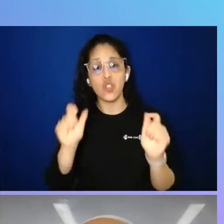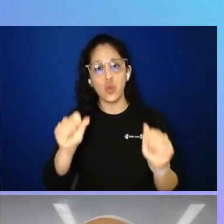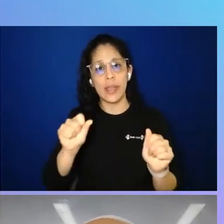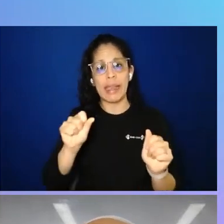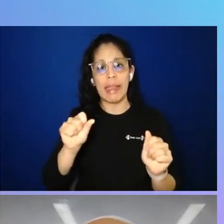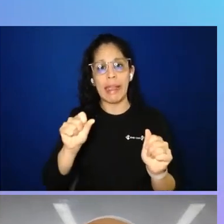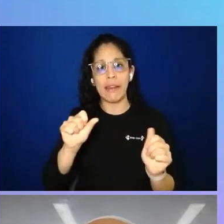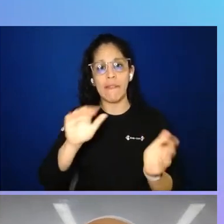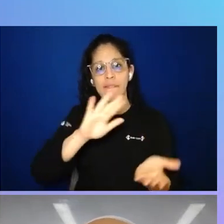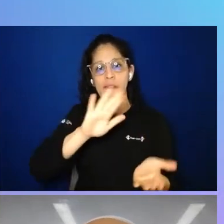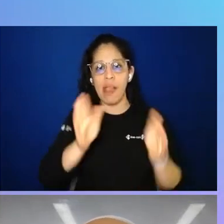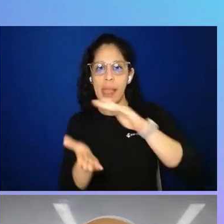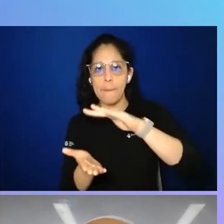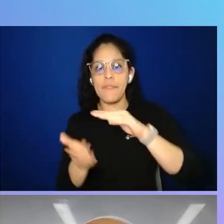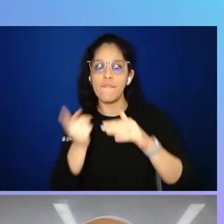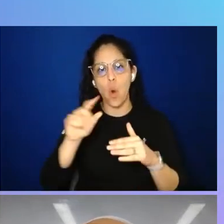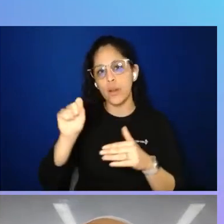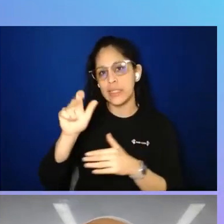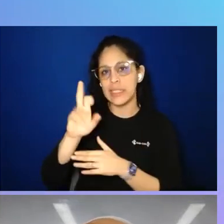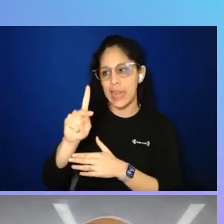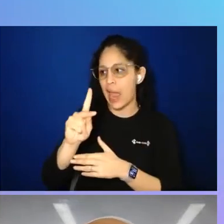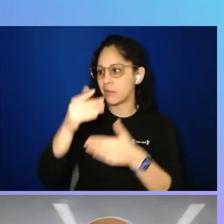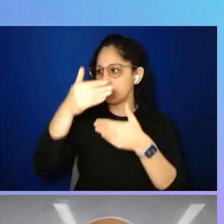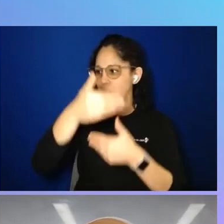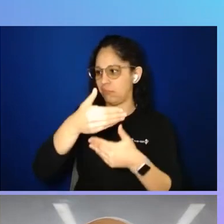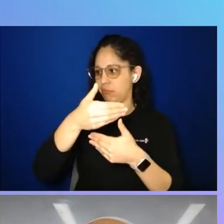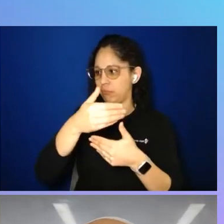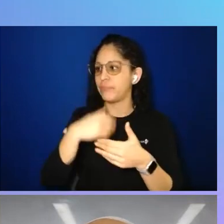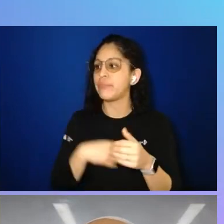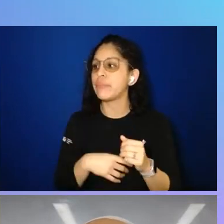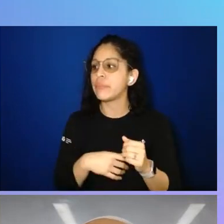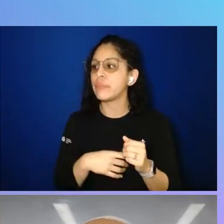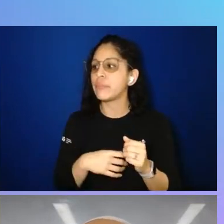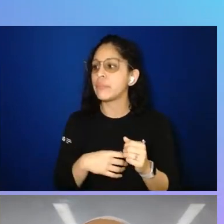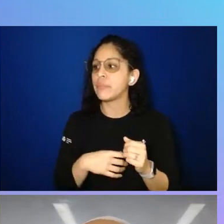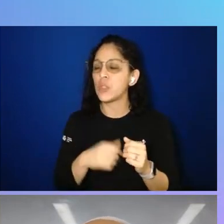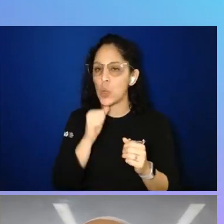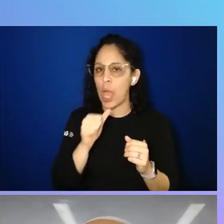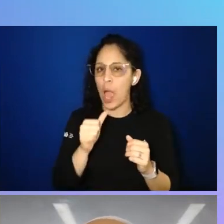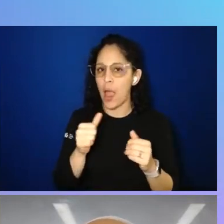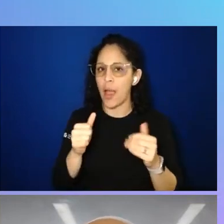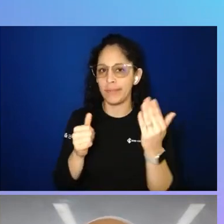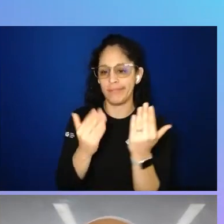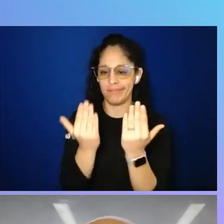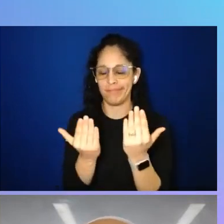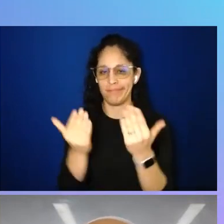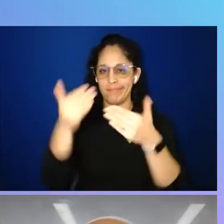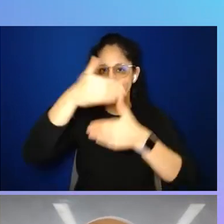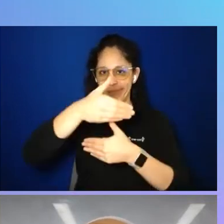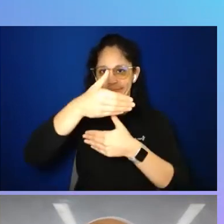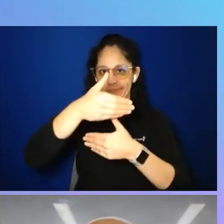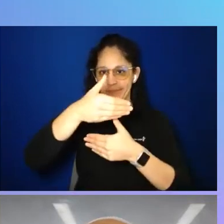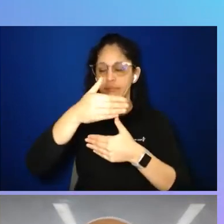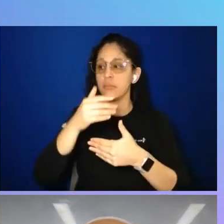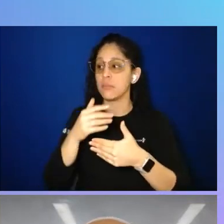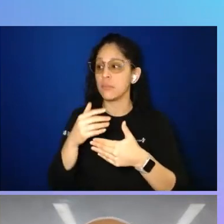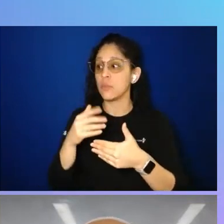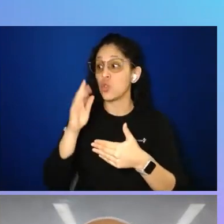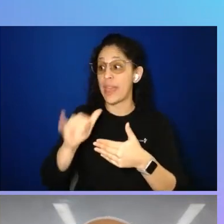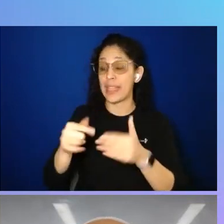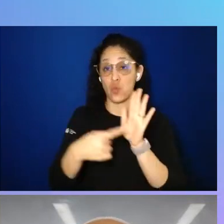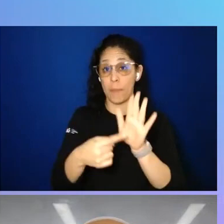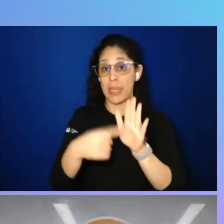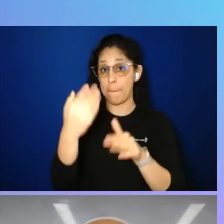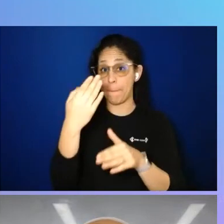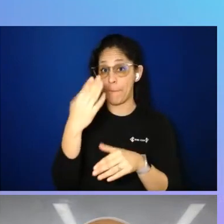I'm showing an example where it's pretty similar to the previous one, where there is a stack view represented in blue